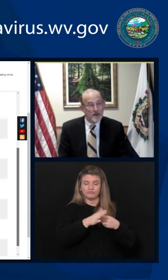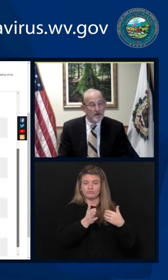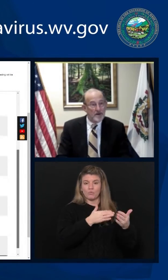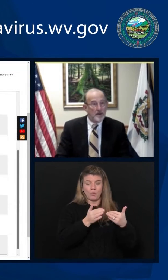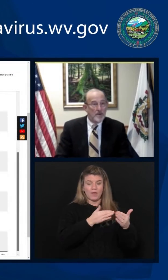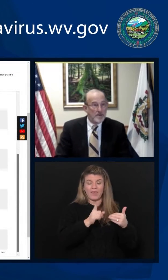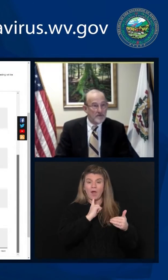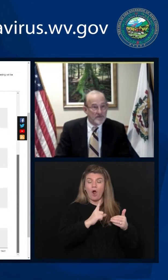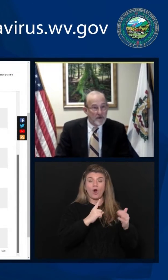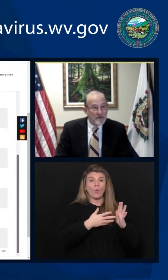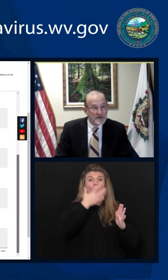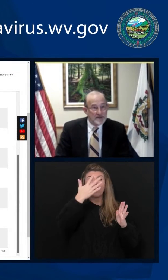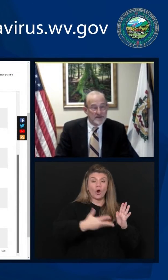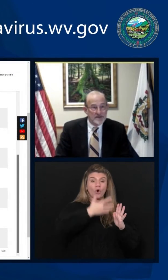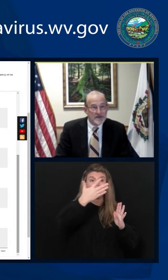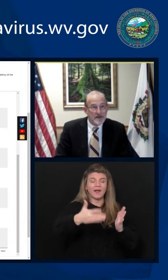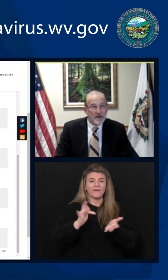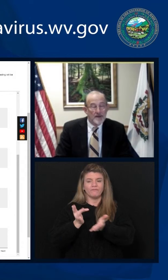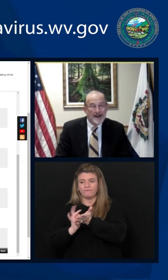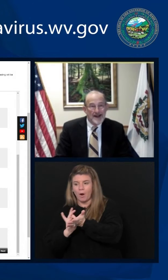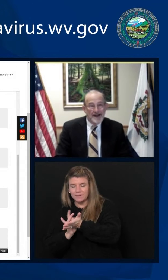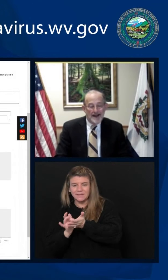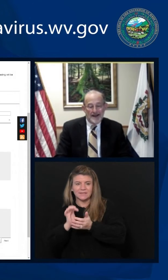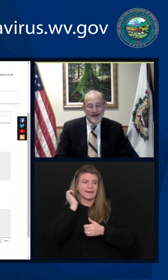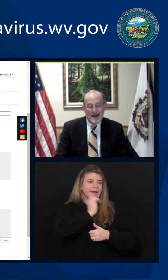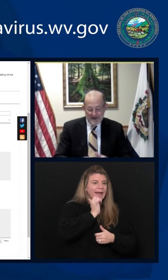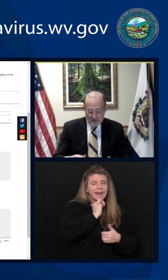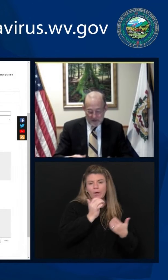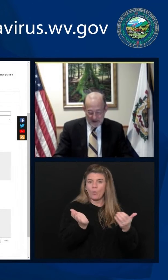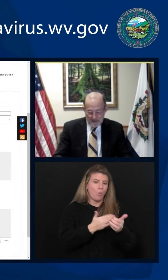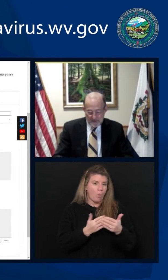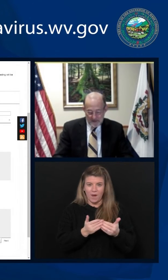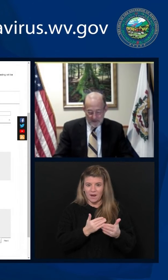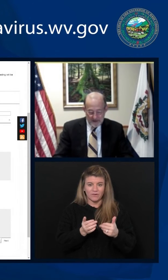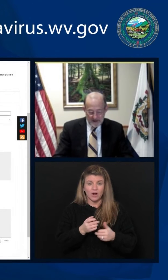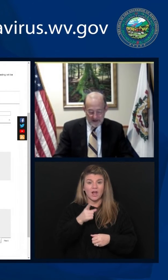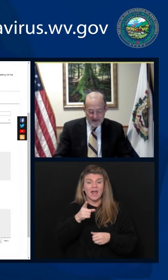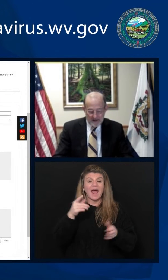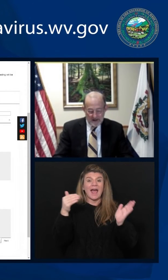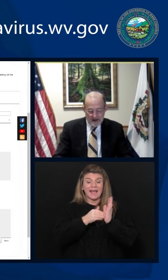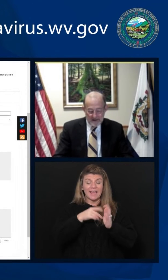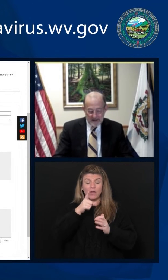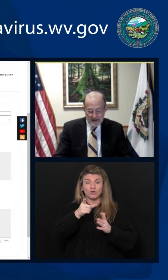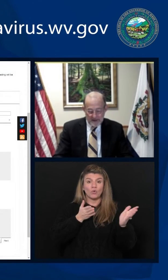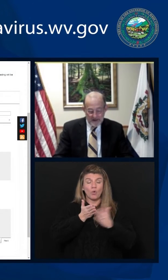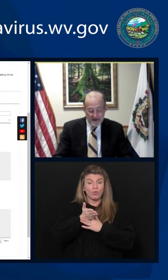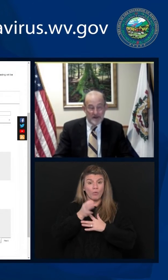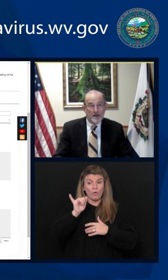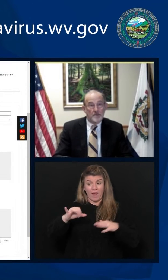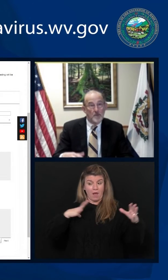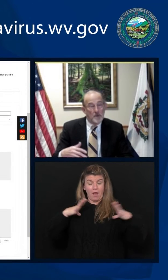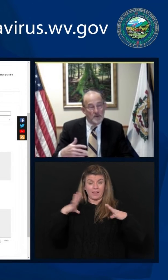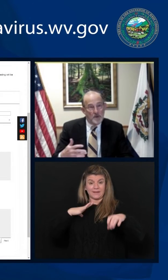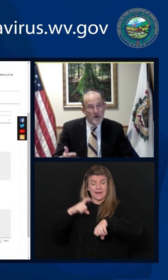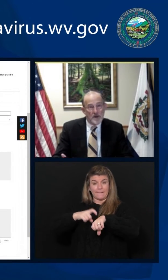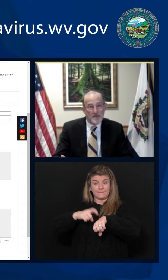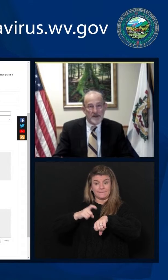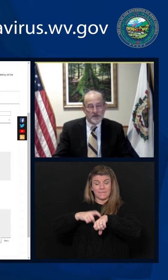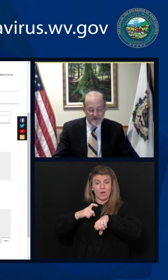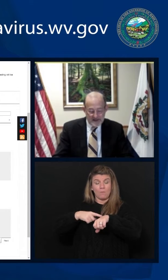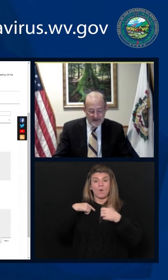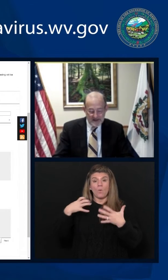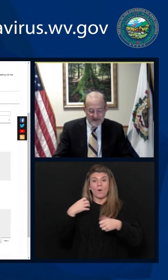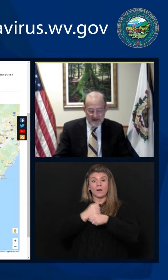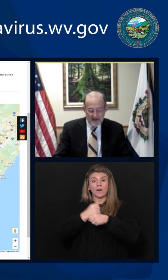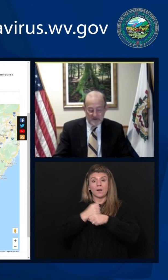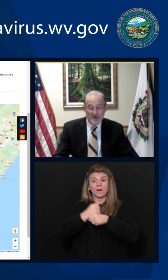are recurring or whether those are pharmacies, et cetera. Again, as we go through the holiday period here, we want to make